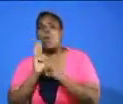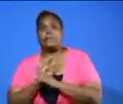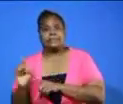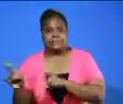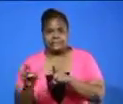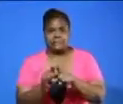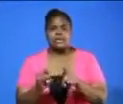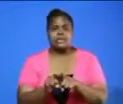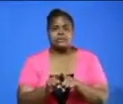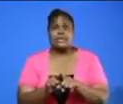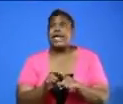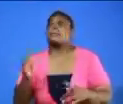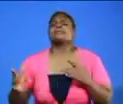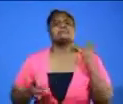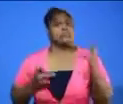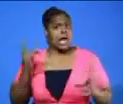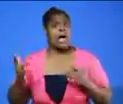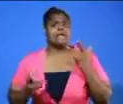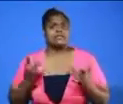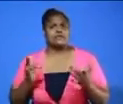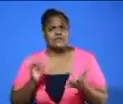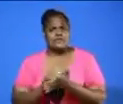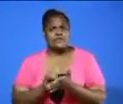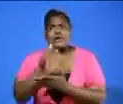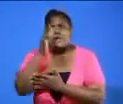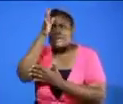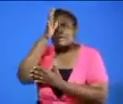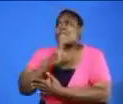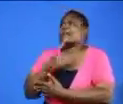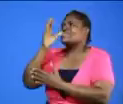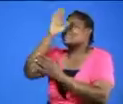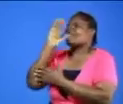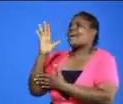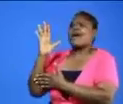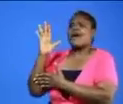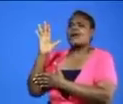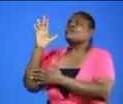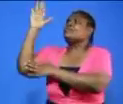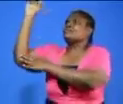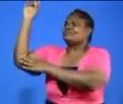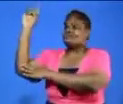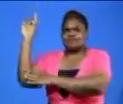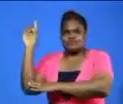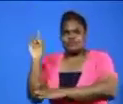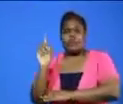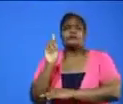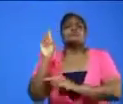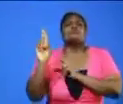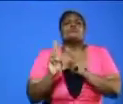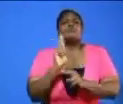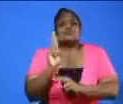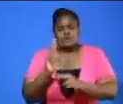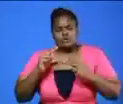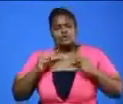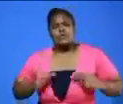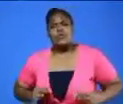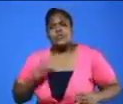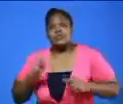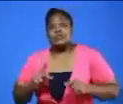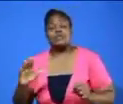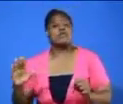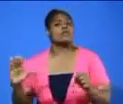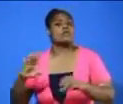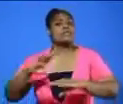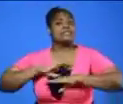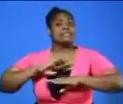time. I'm excited that the divine God would condescend to use human agency for the